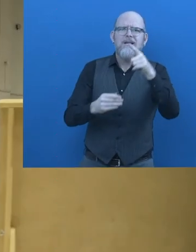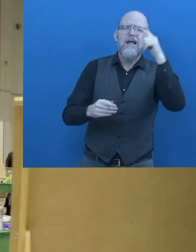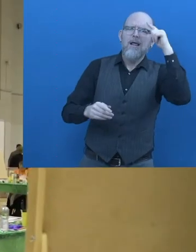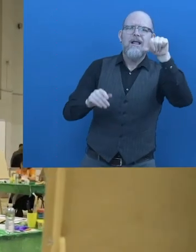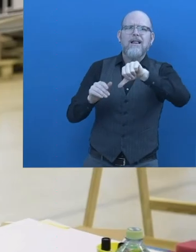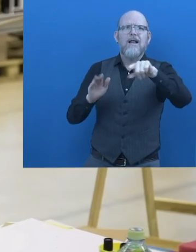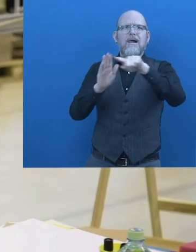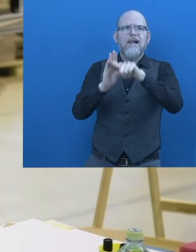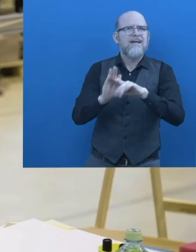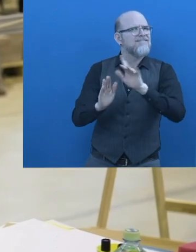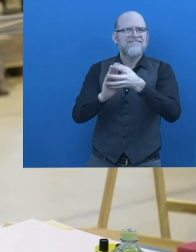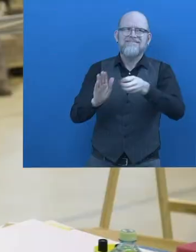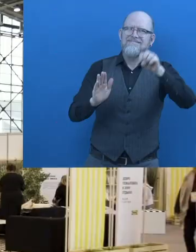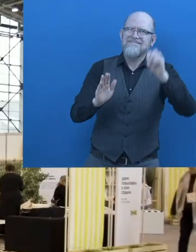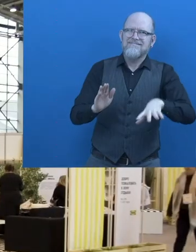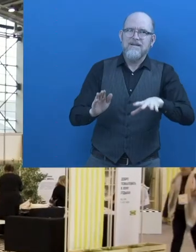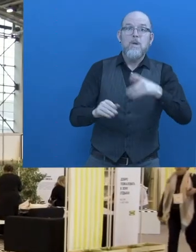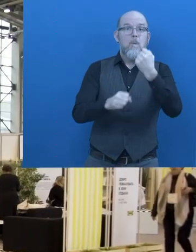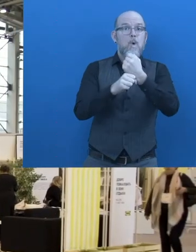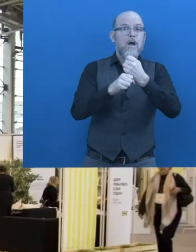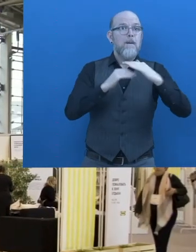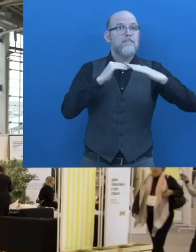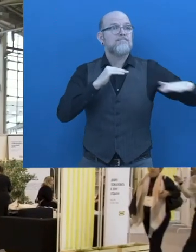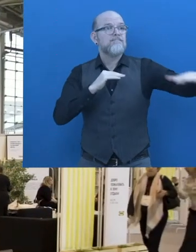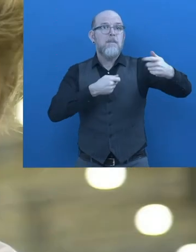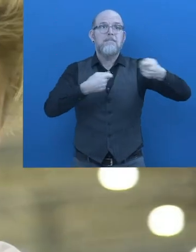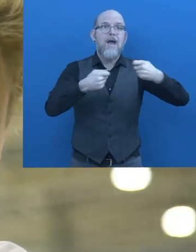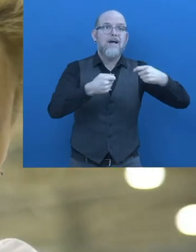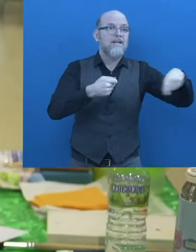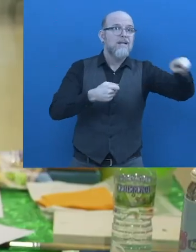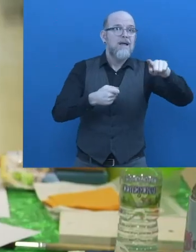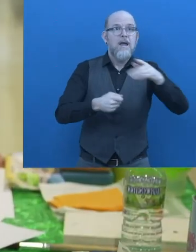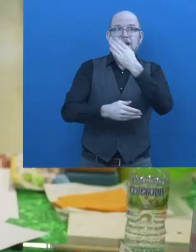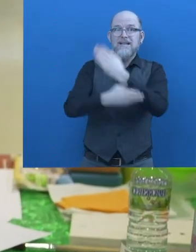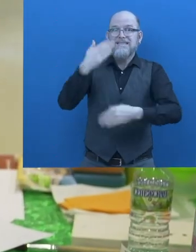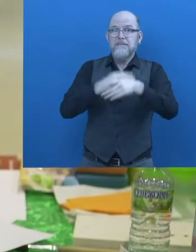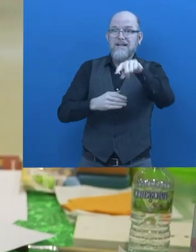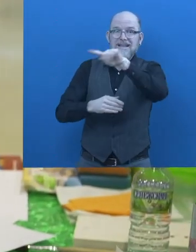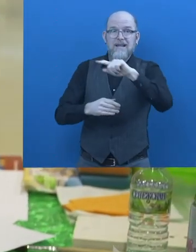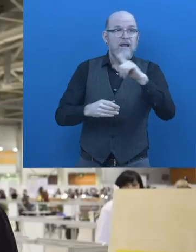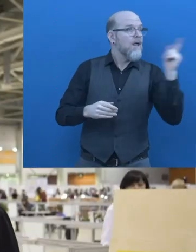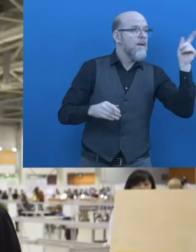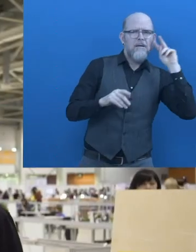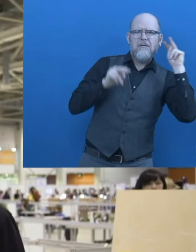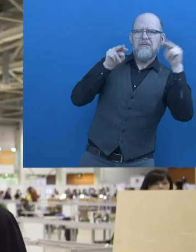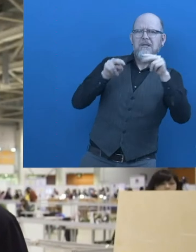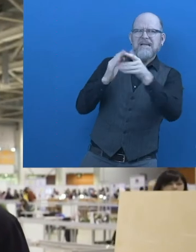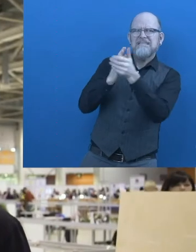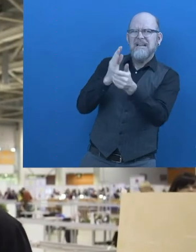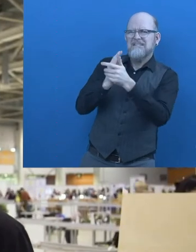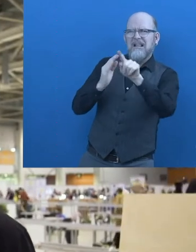the expectations of what the people with disabilities can and what are expected from them on the labor